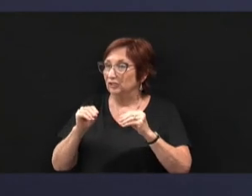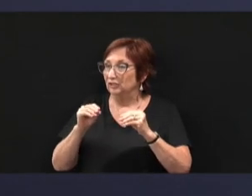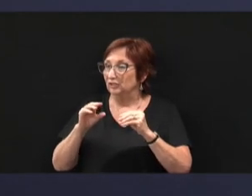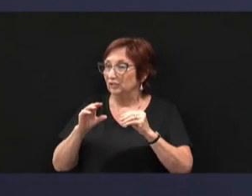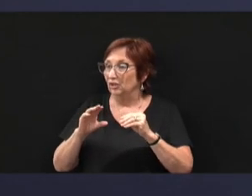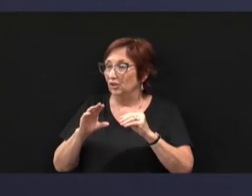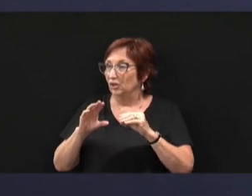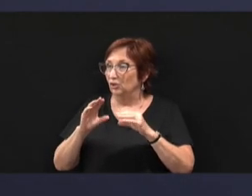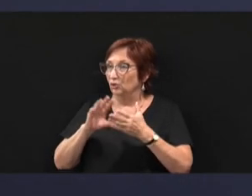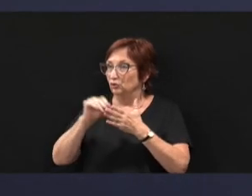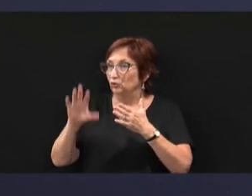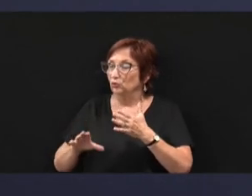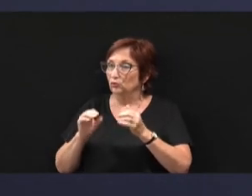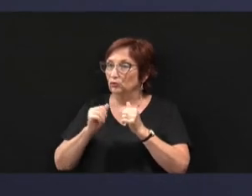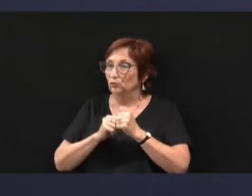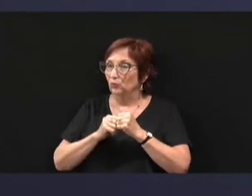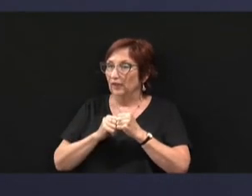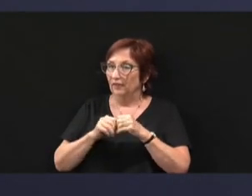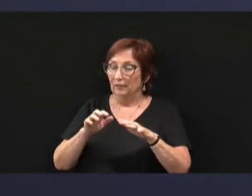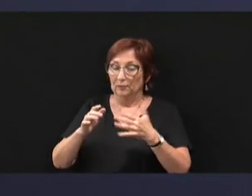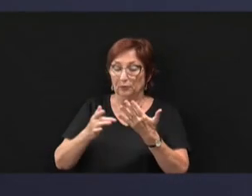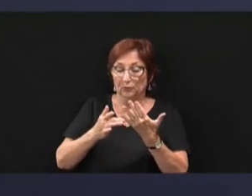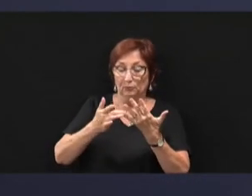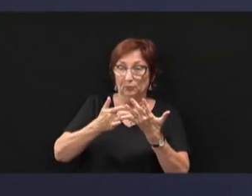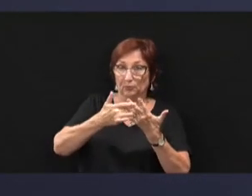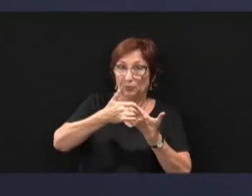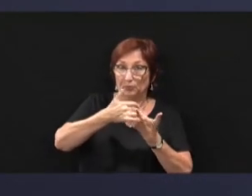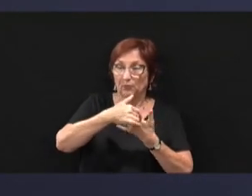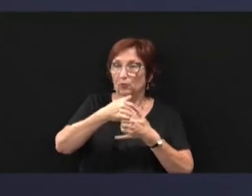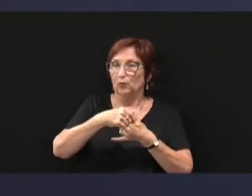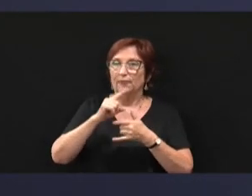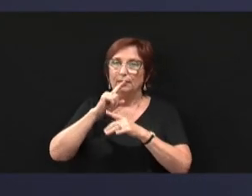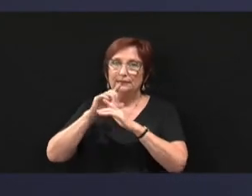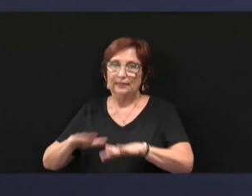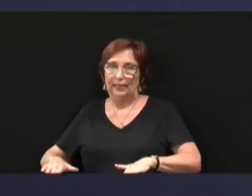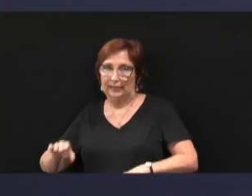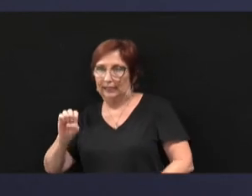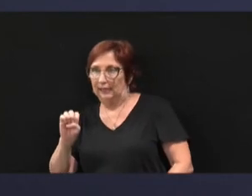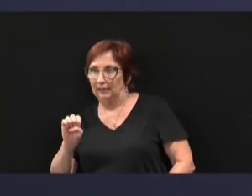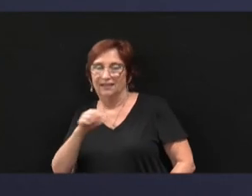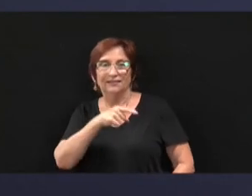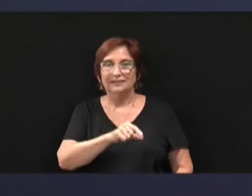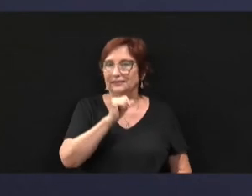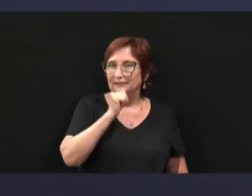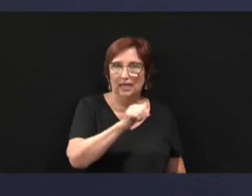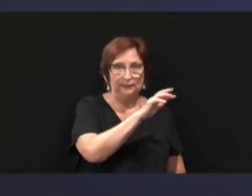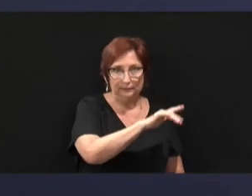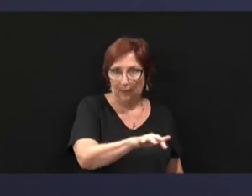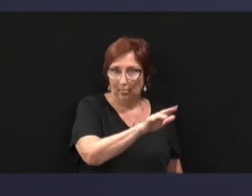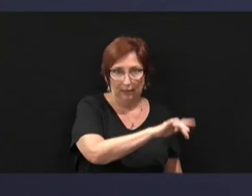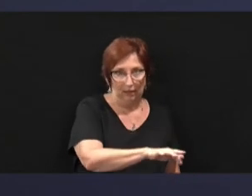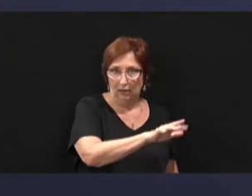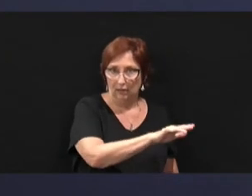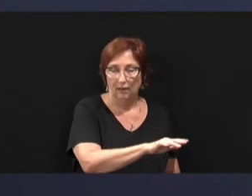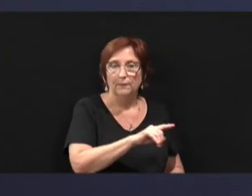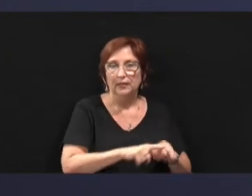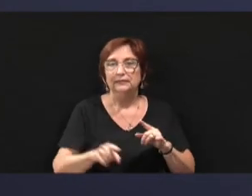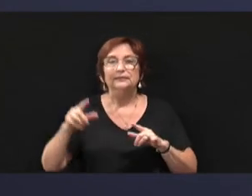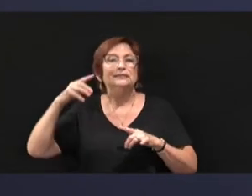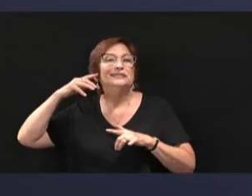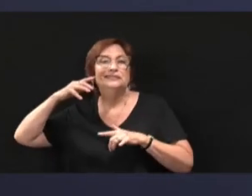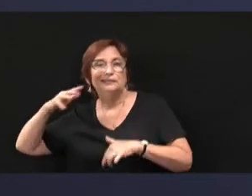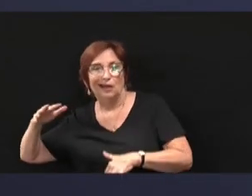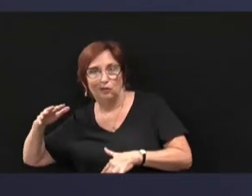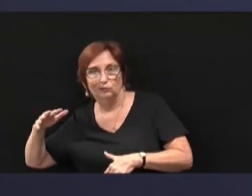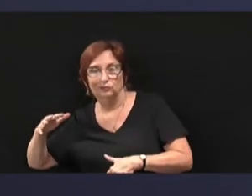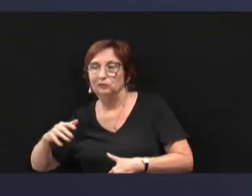the end? Okay. This is not spelling. This is sounds. Okay. So I would not